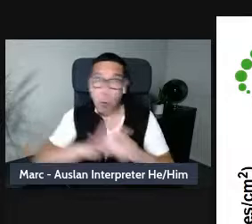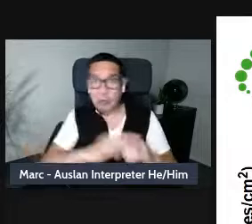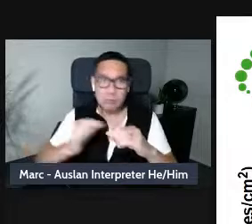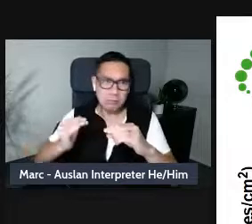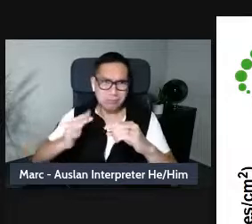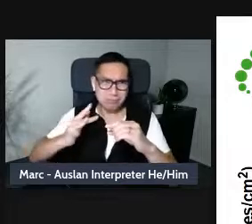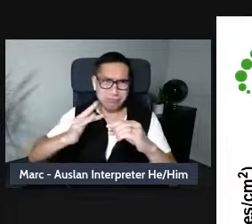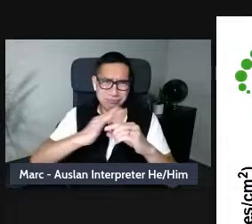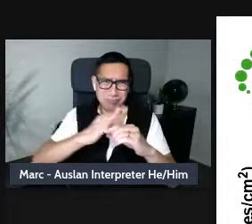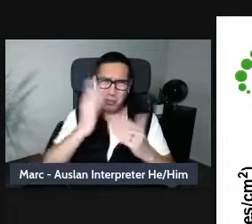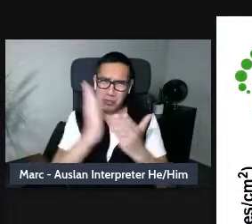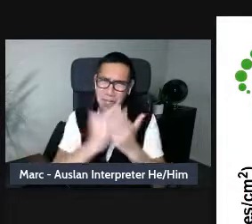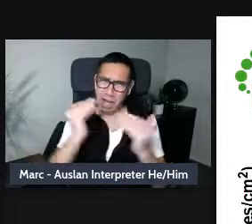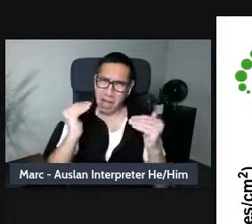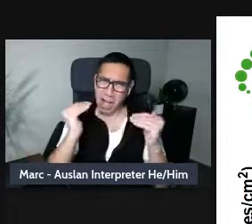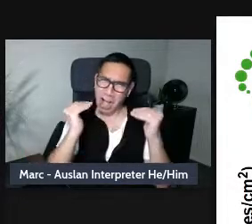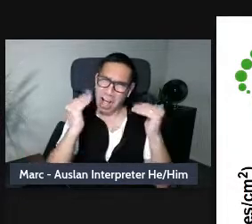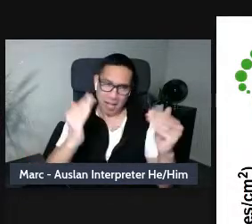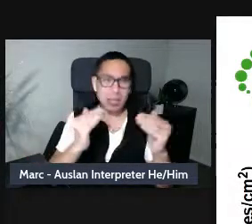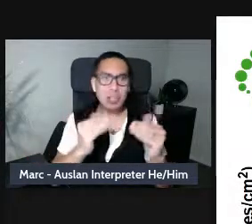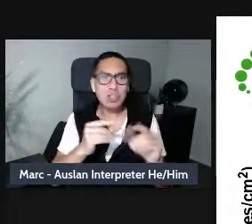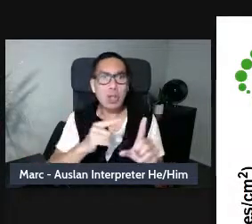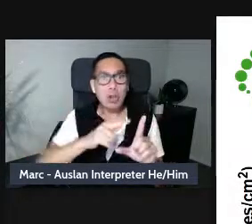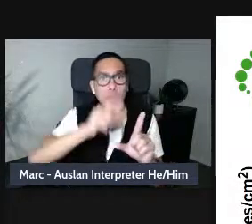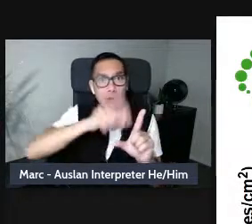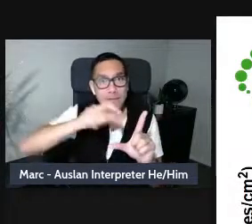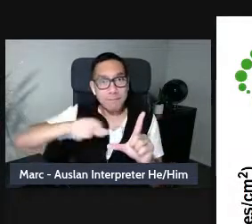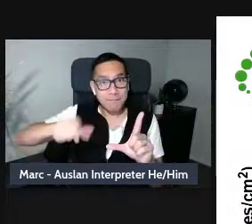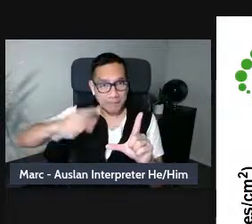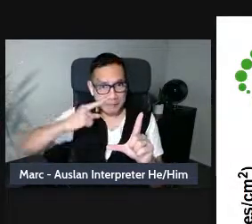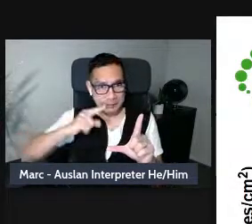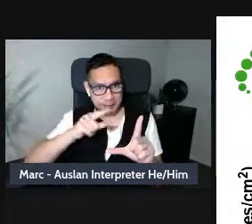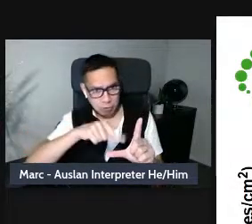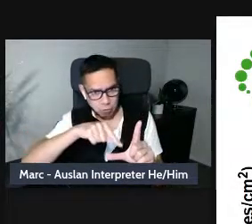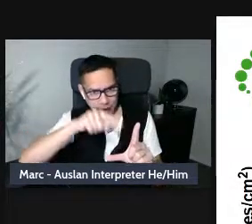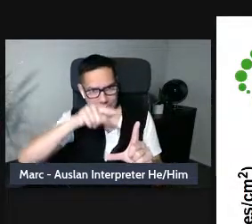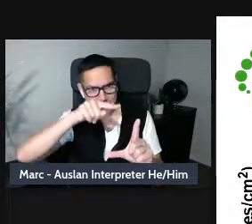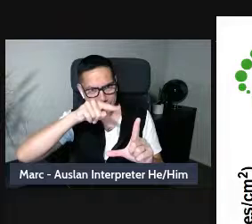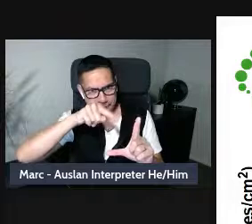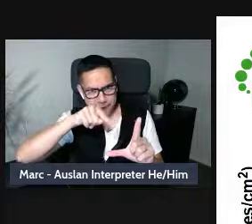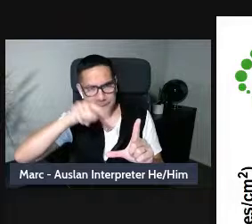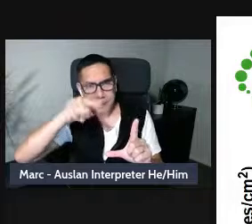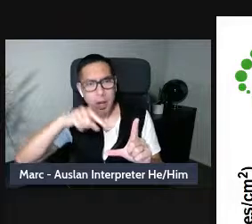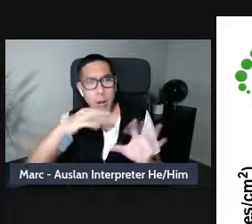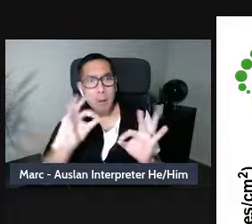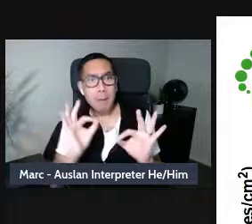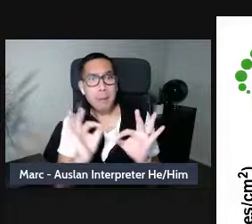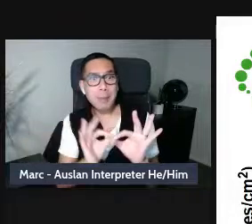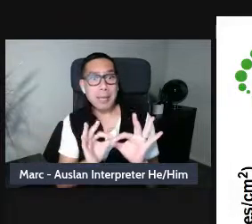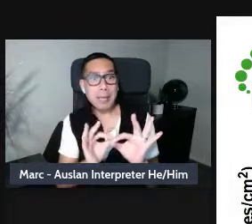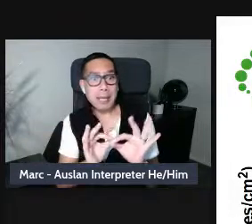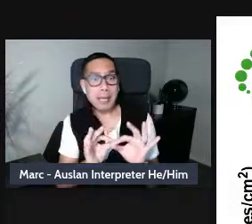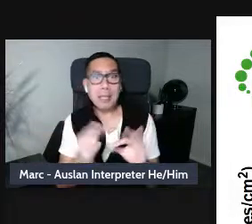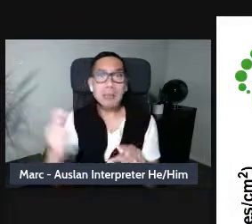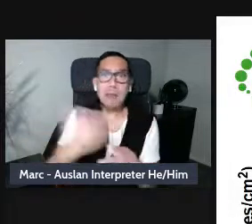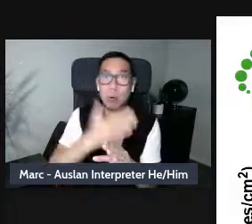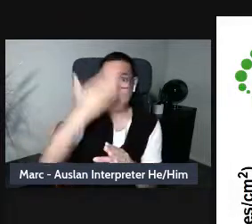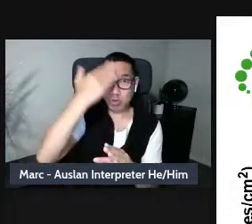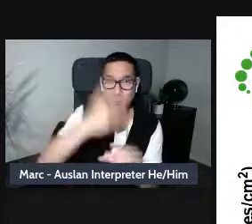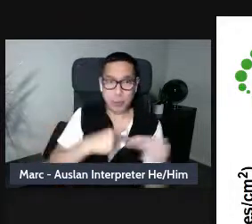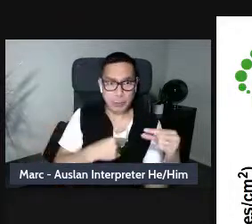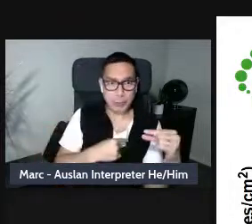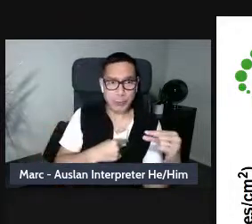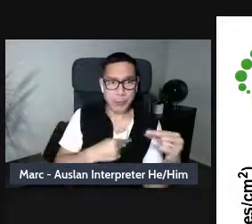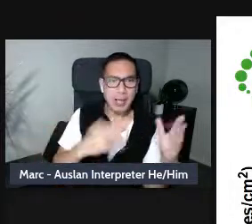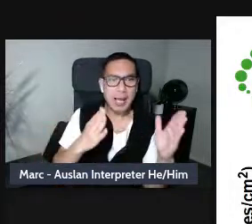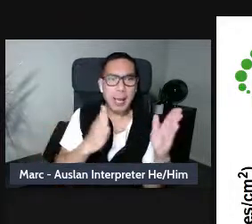high. So in the graph here, we can see that on B is before the stroke and M is when the